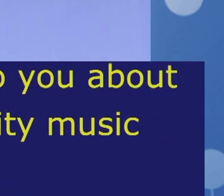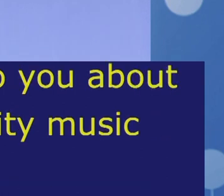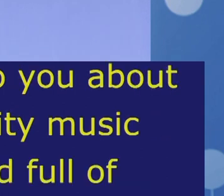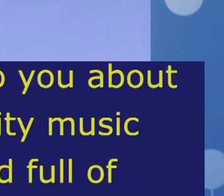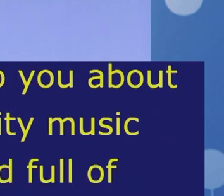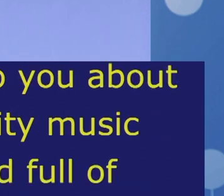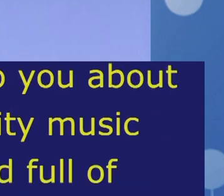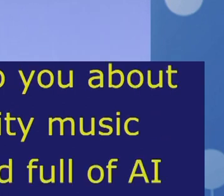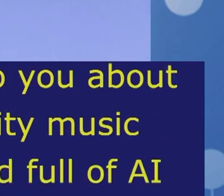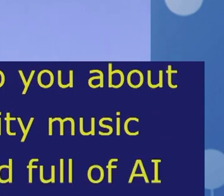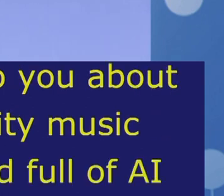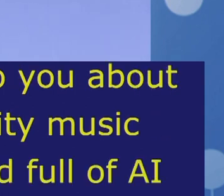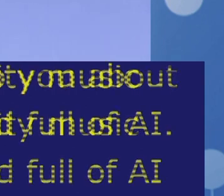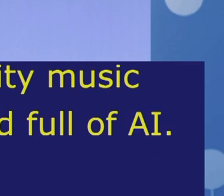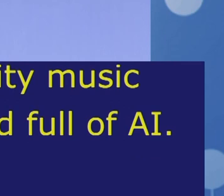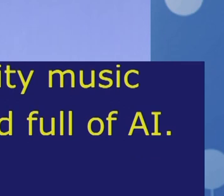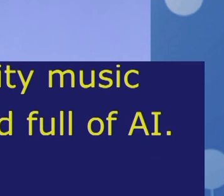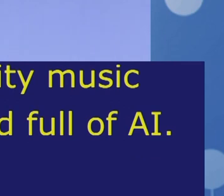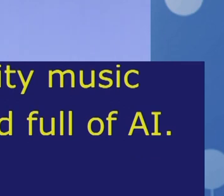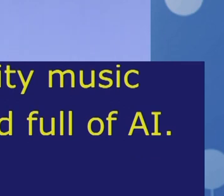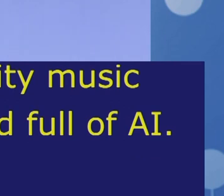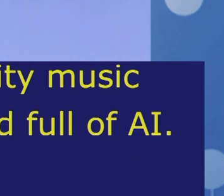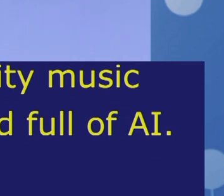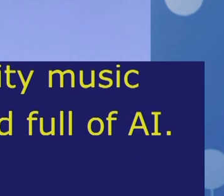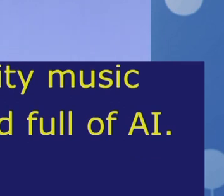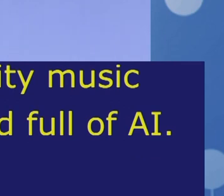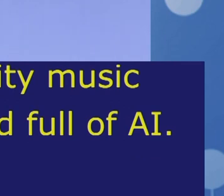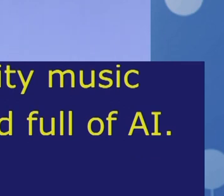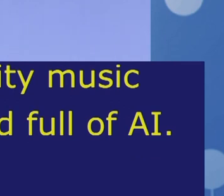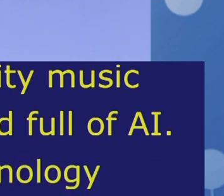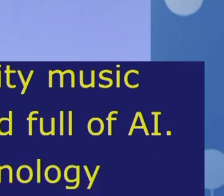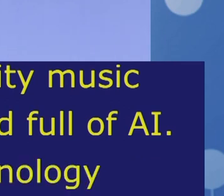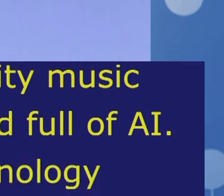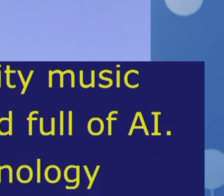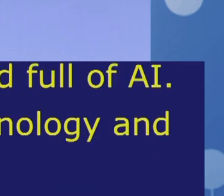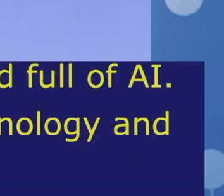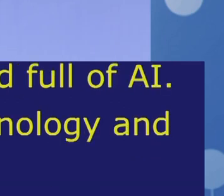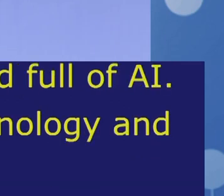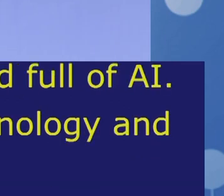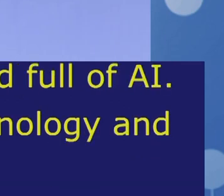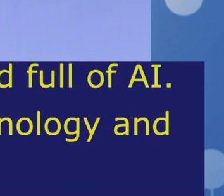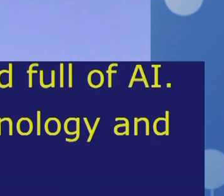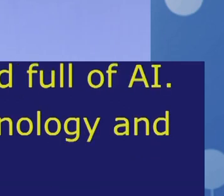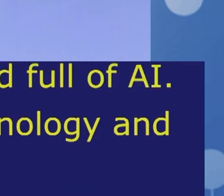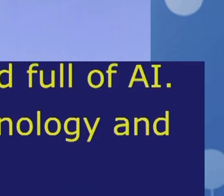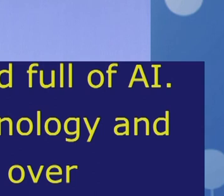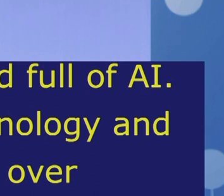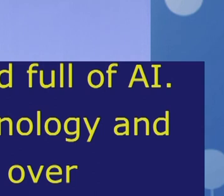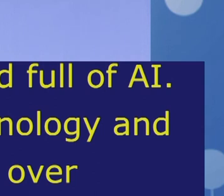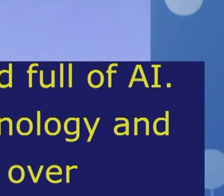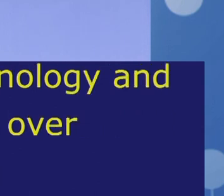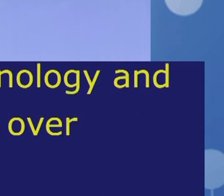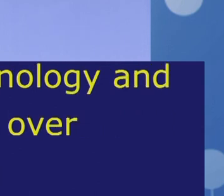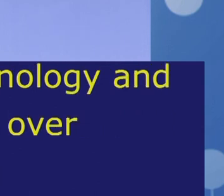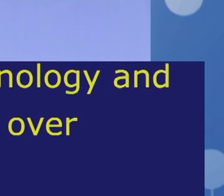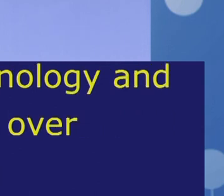We are surrounded by technology. And we definitely live in a world of overstimulation. The smartphone became our